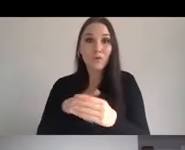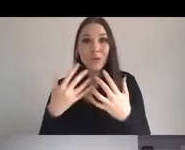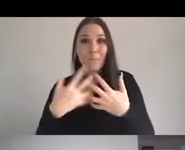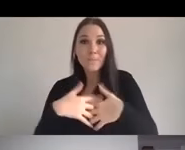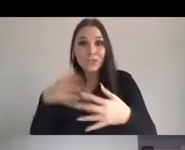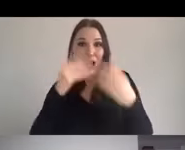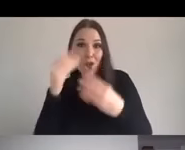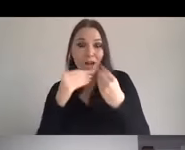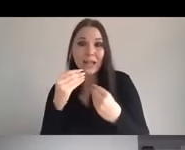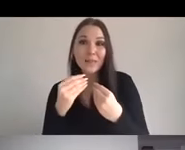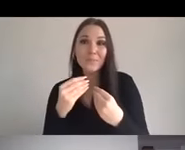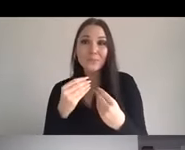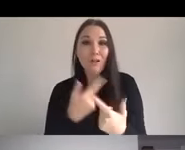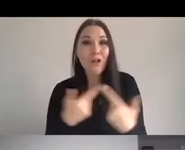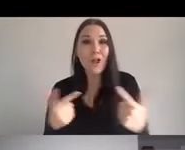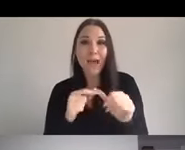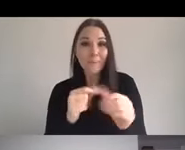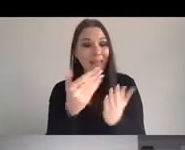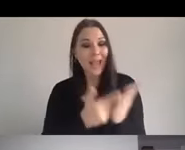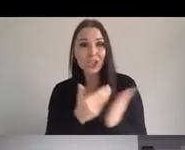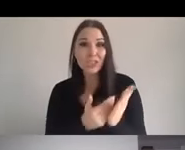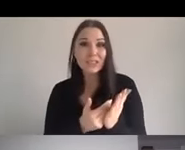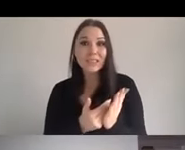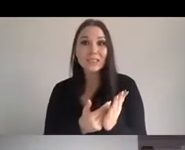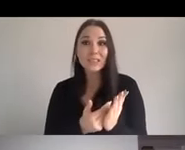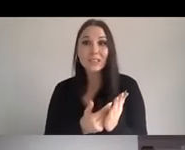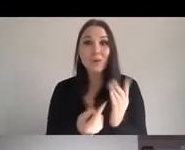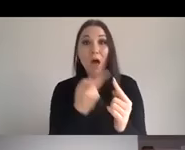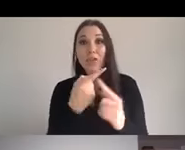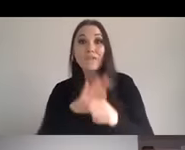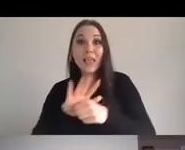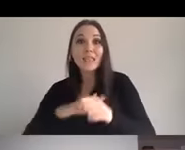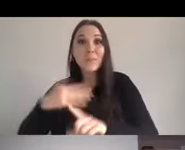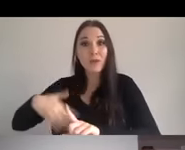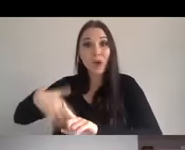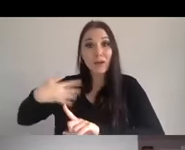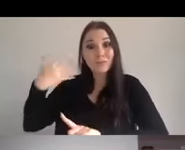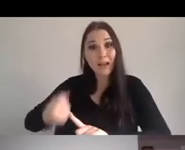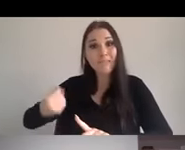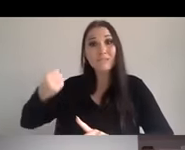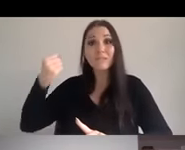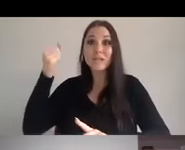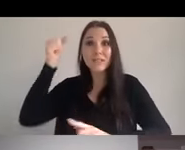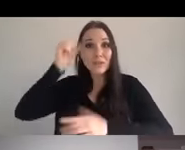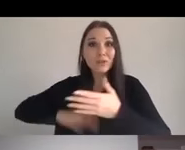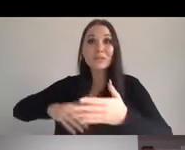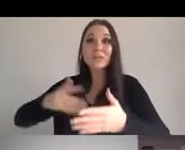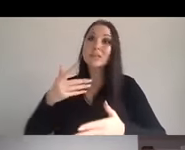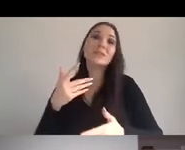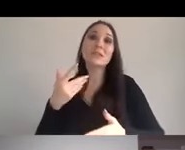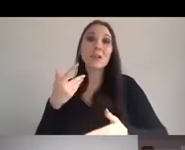lot of applications of people from other fields. And yeah, we